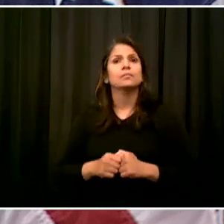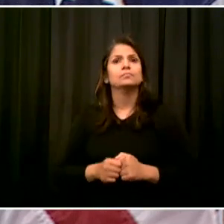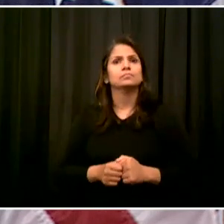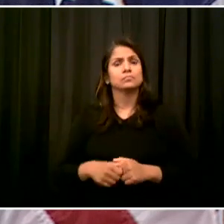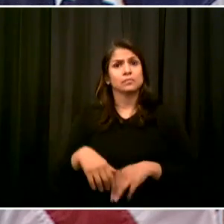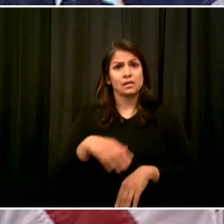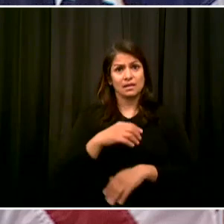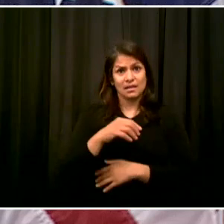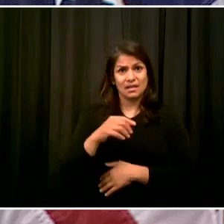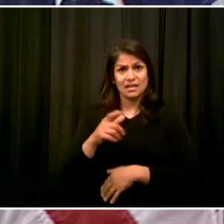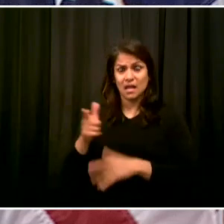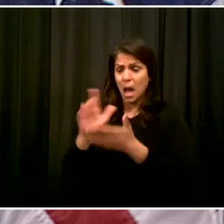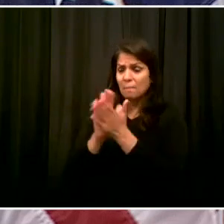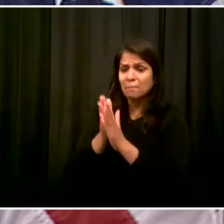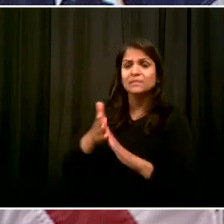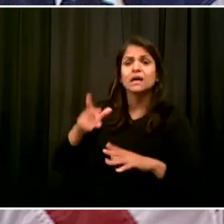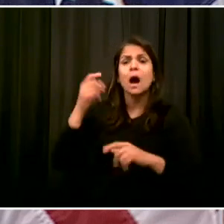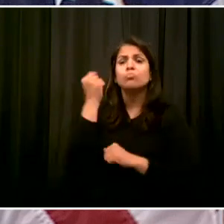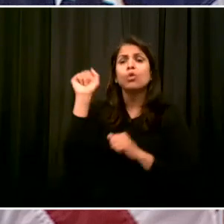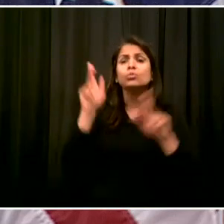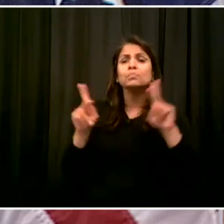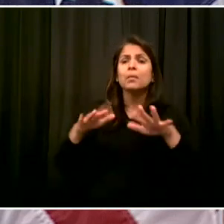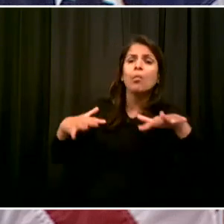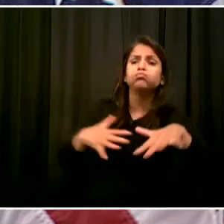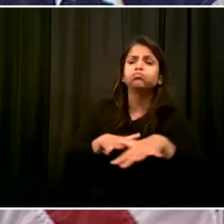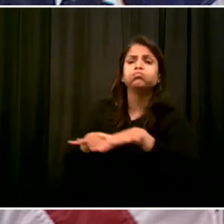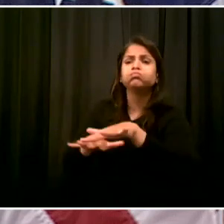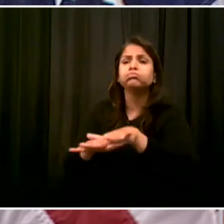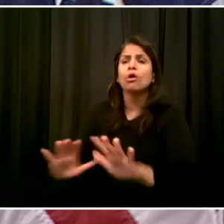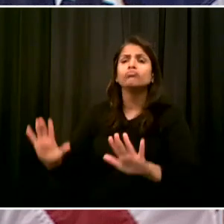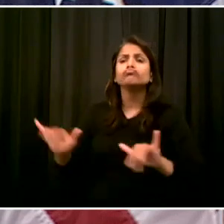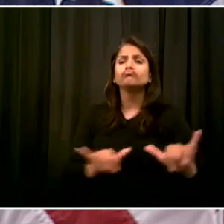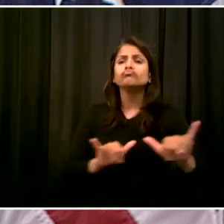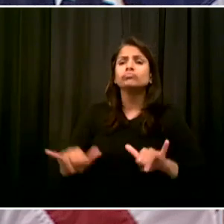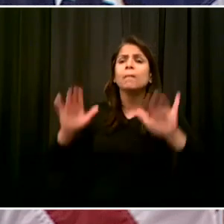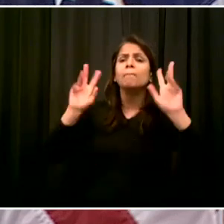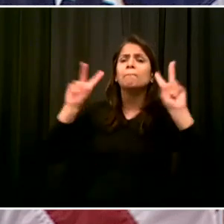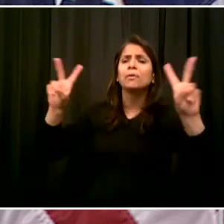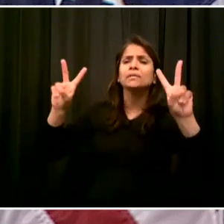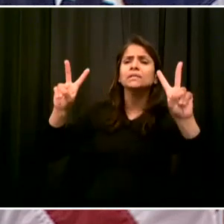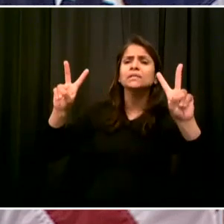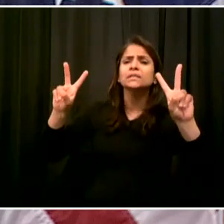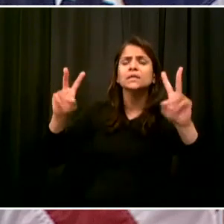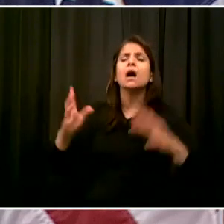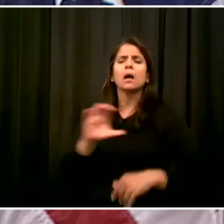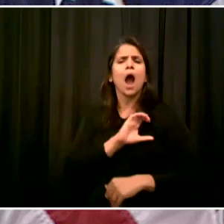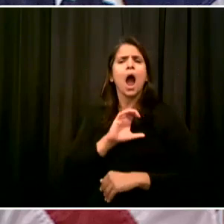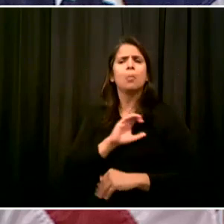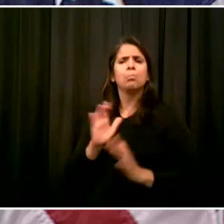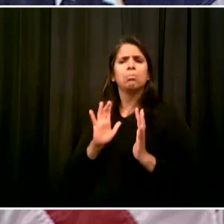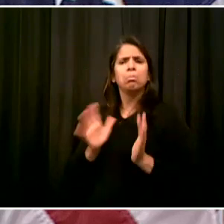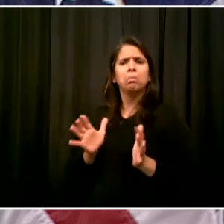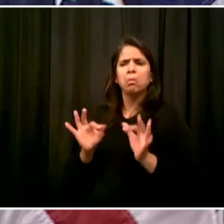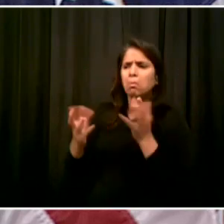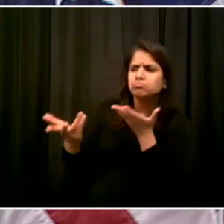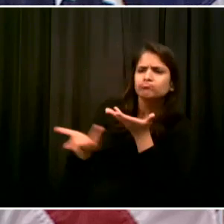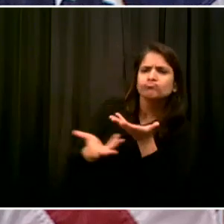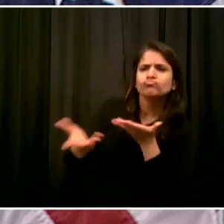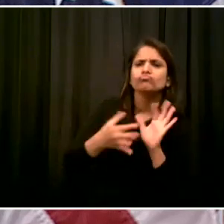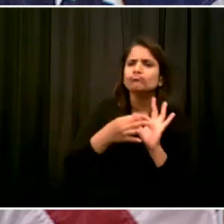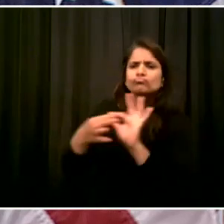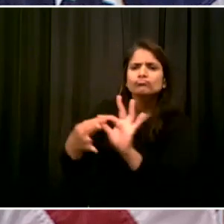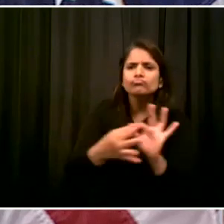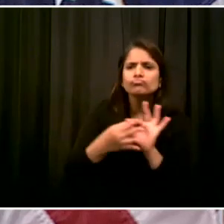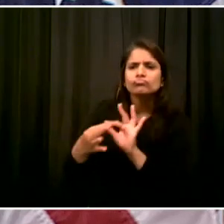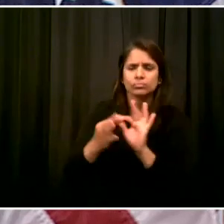get past this phase of these painful few days and move forward. So with that, everyone, look,